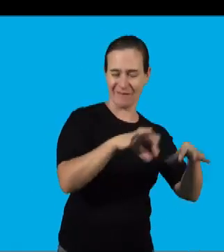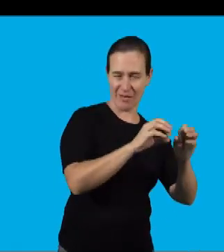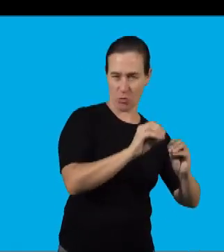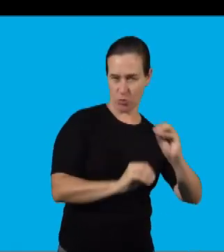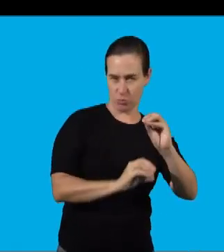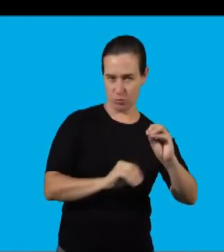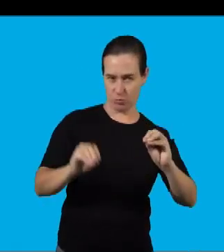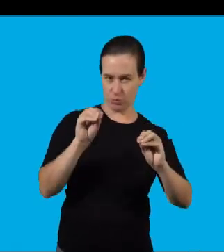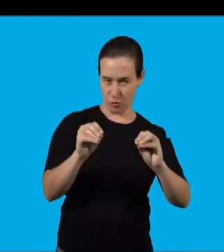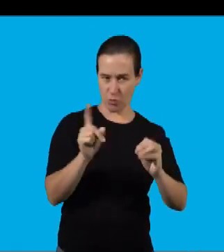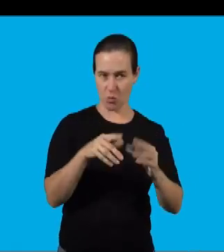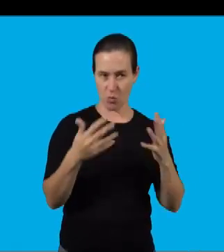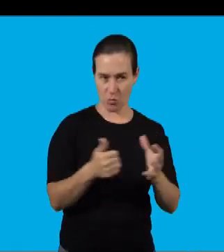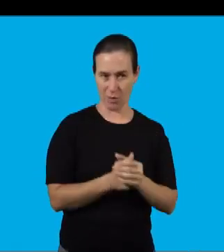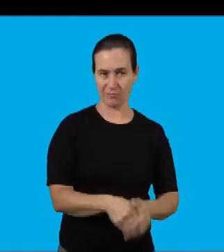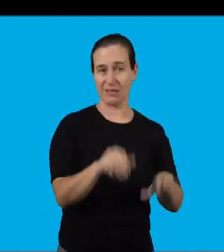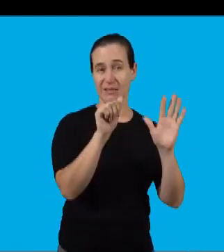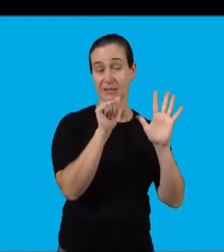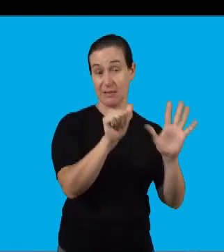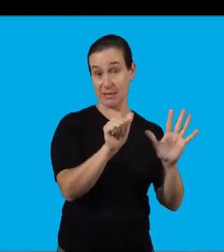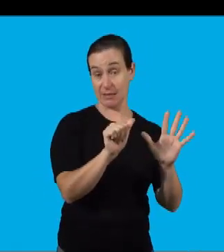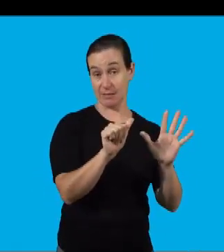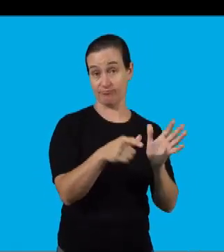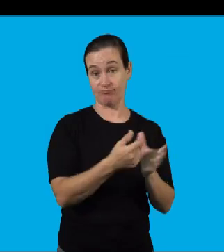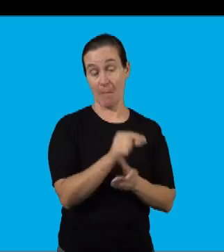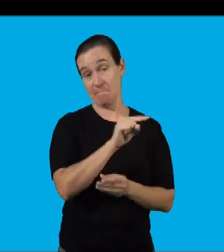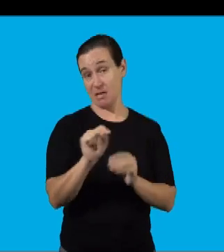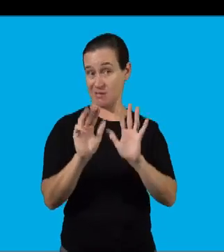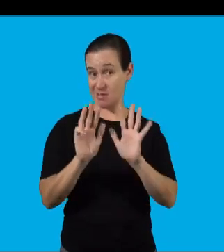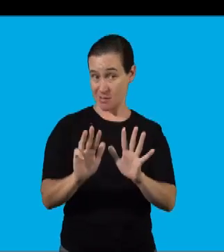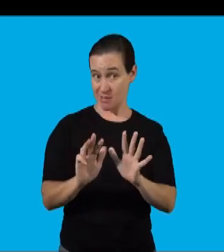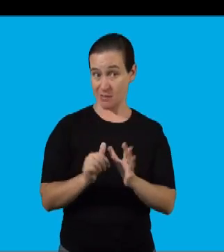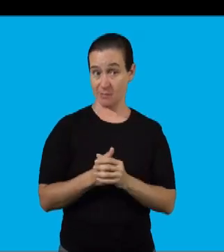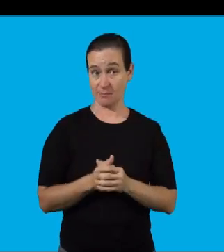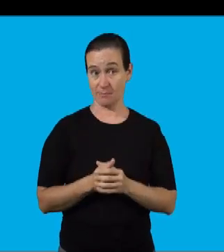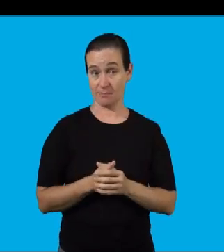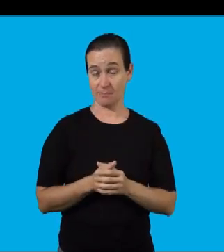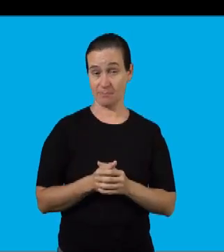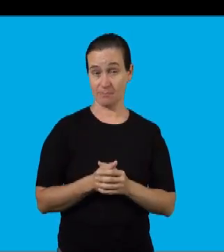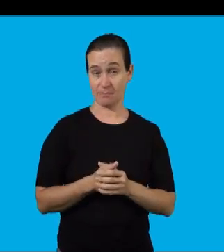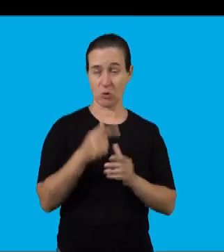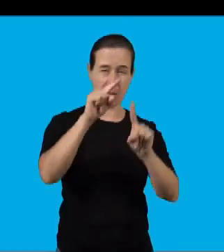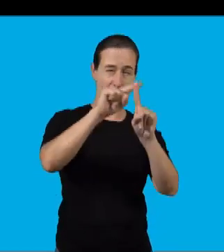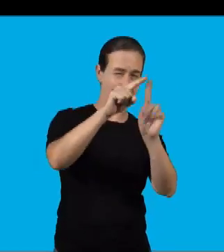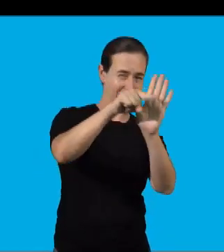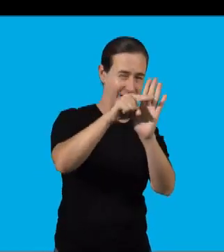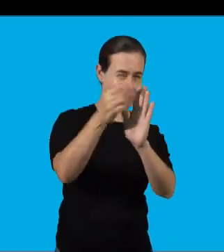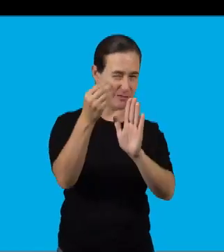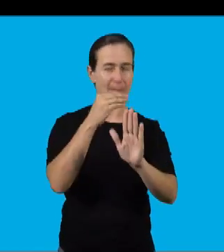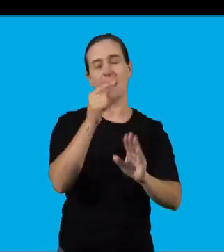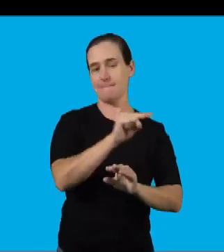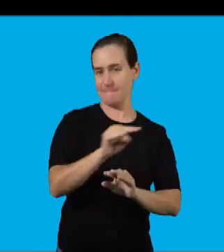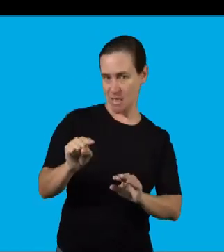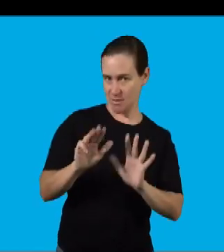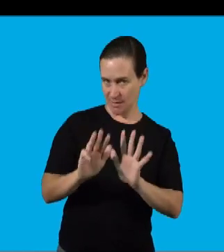values in. That is going to be our 6 plus our negative 9, which